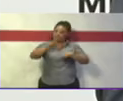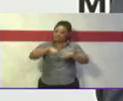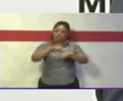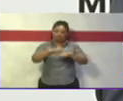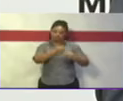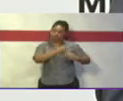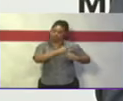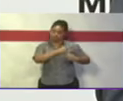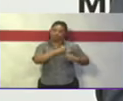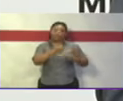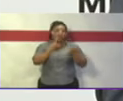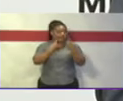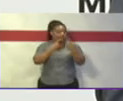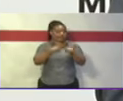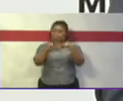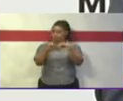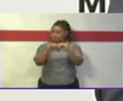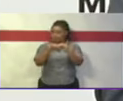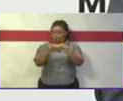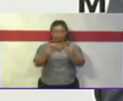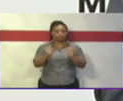to it beyond that.